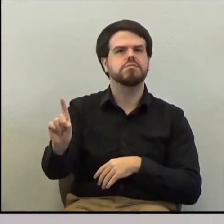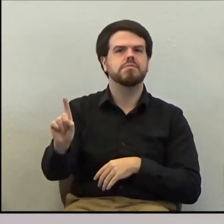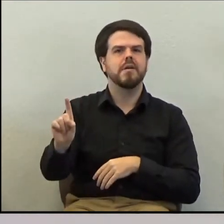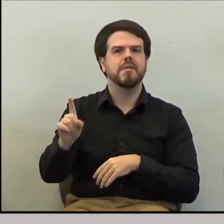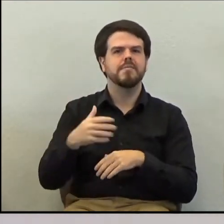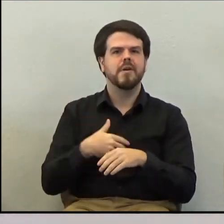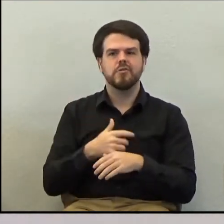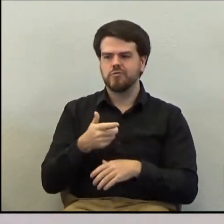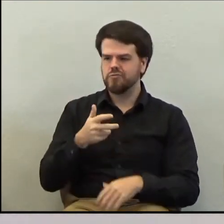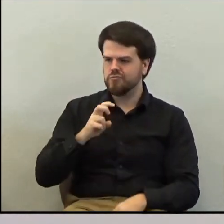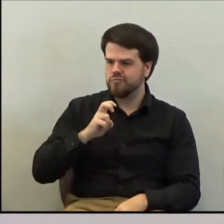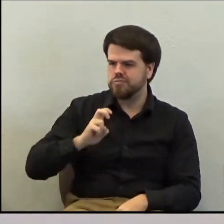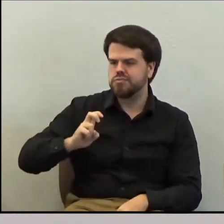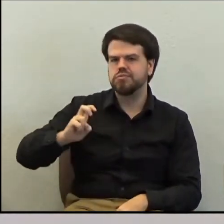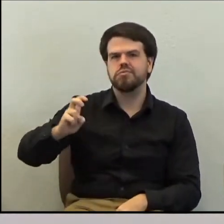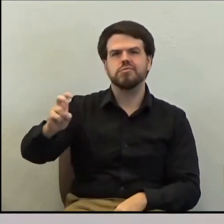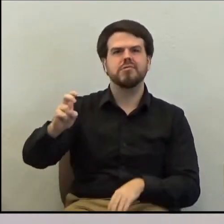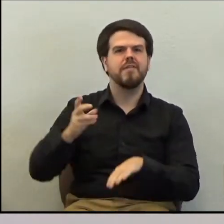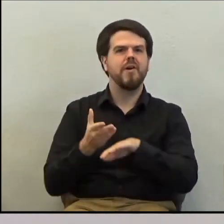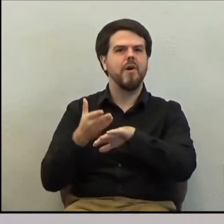crossing mountains, crossing rivers,